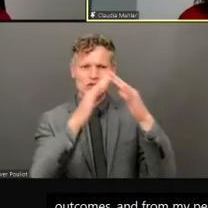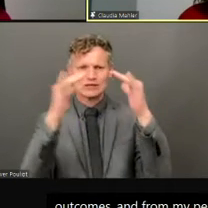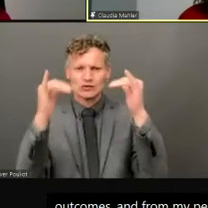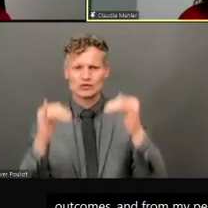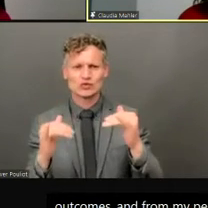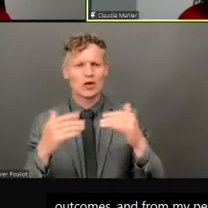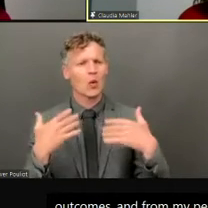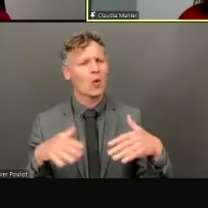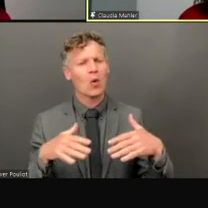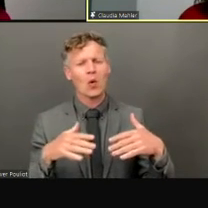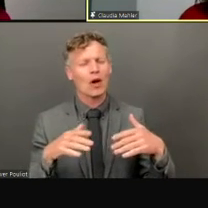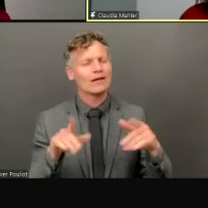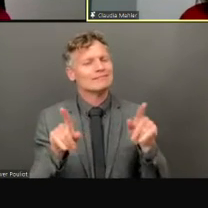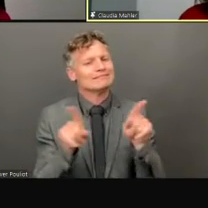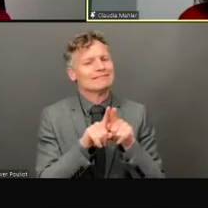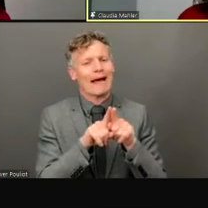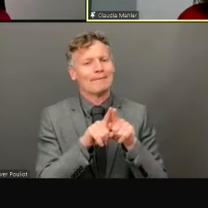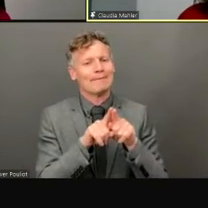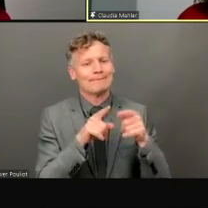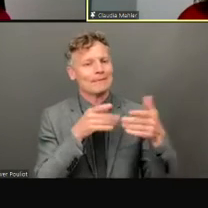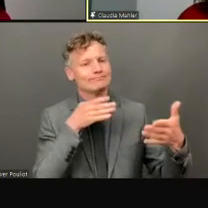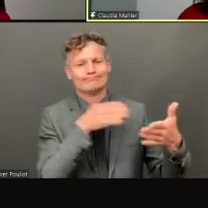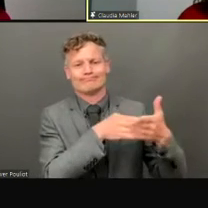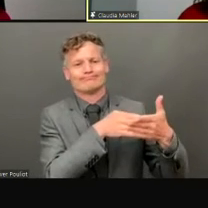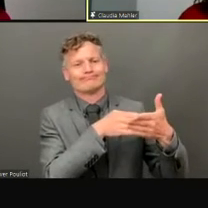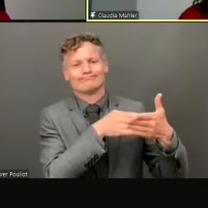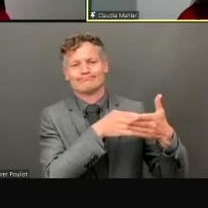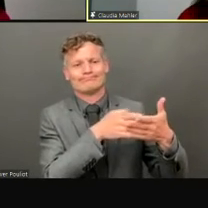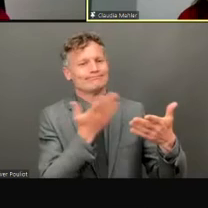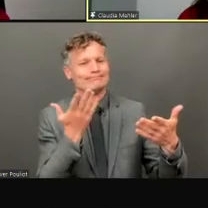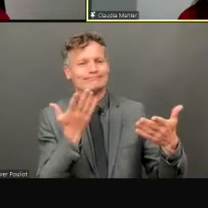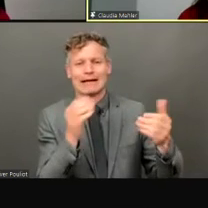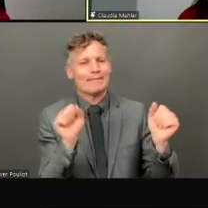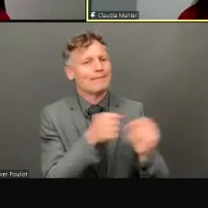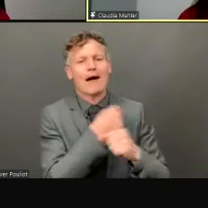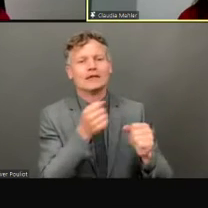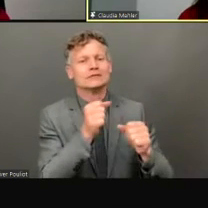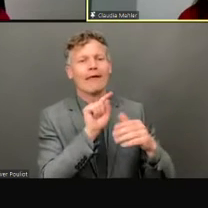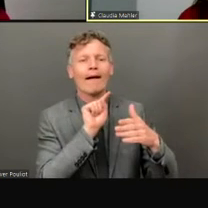system, and if there are no procedural